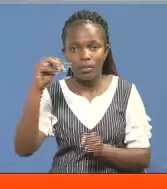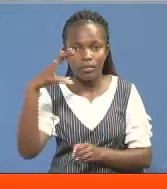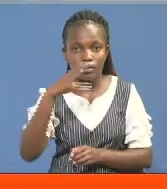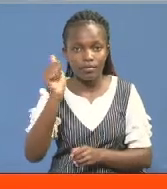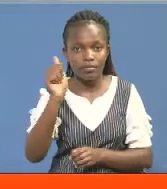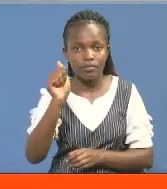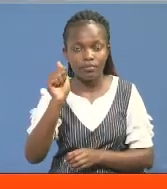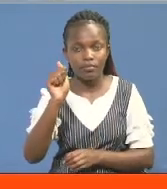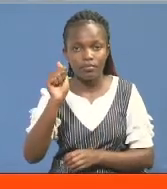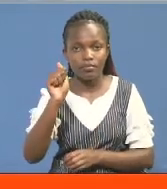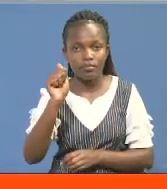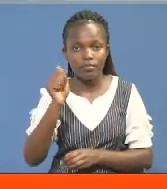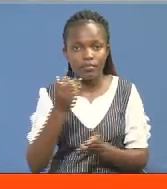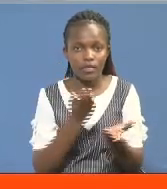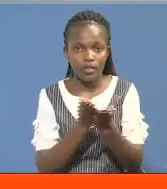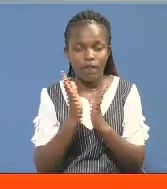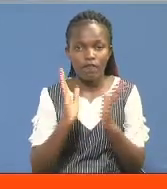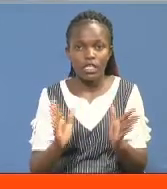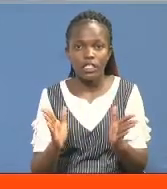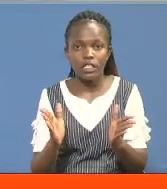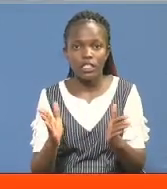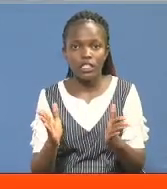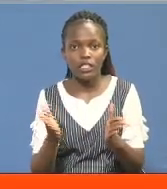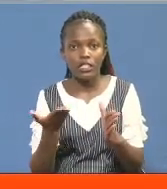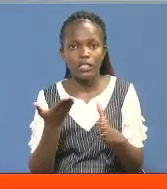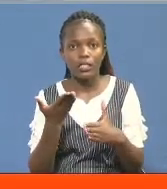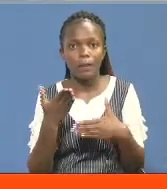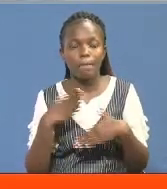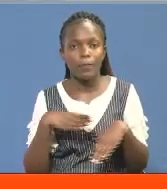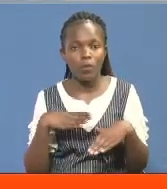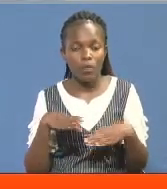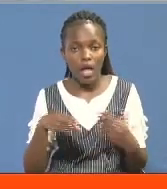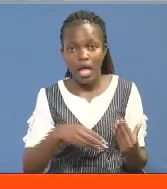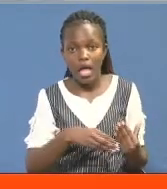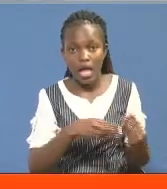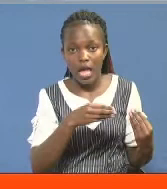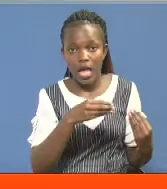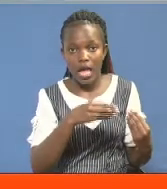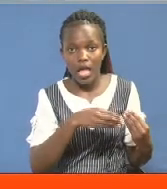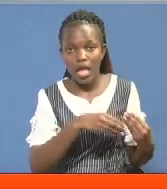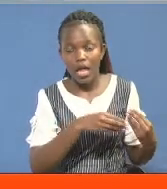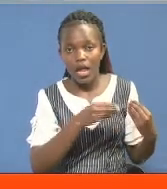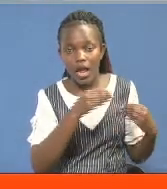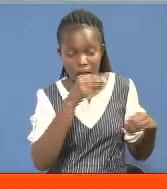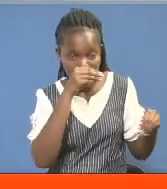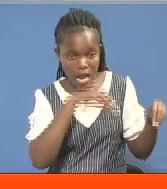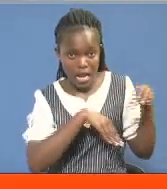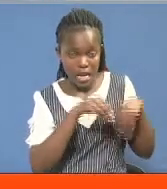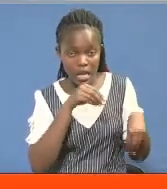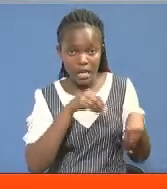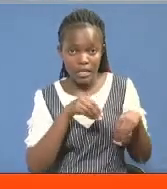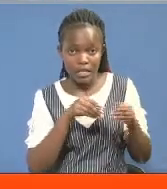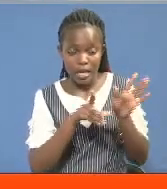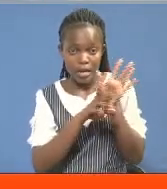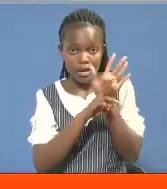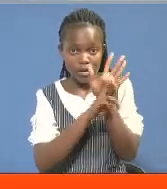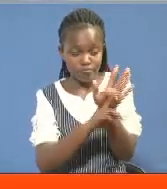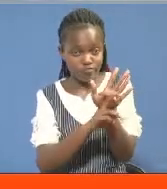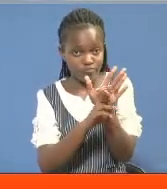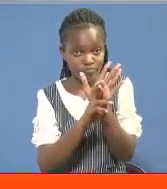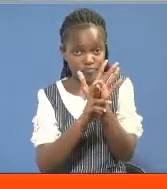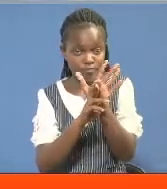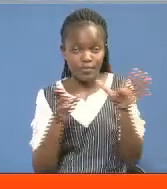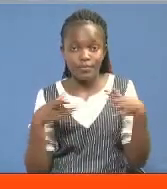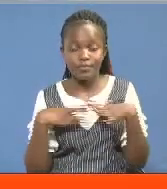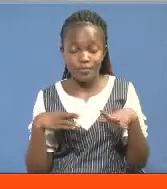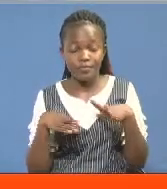MCAs are servants of the people. They have been elected to represent the interest of the people who